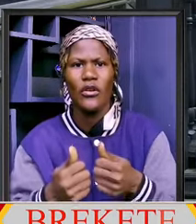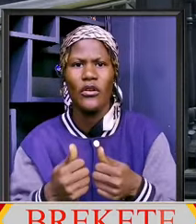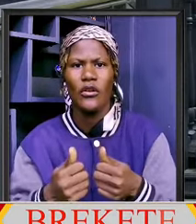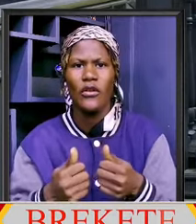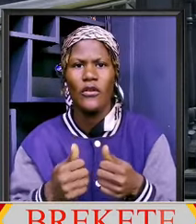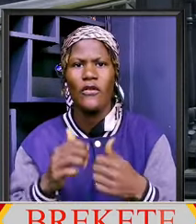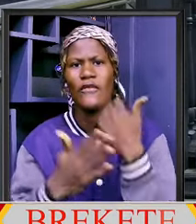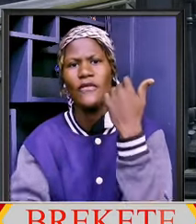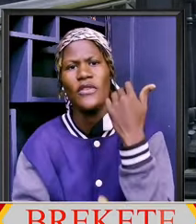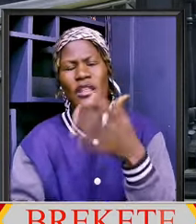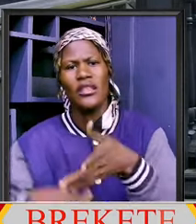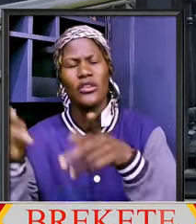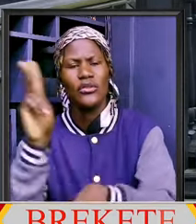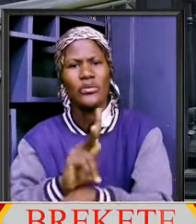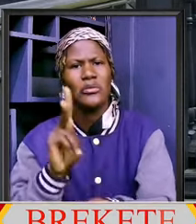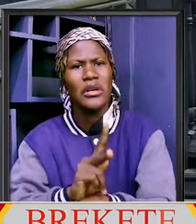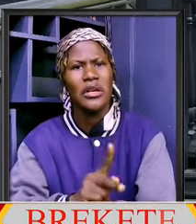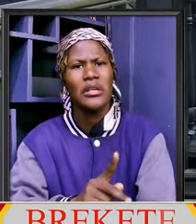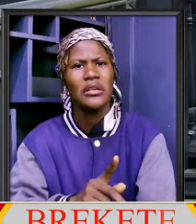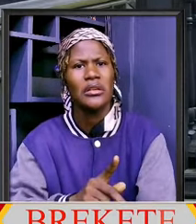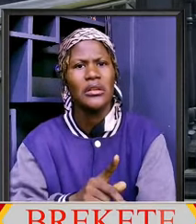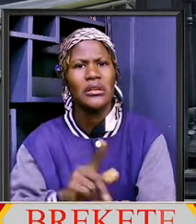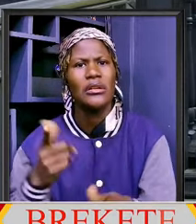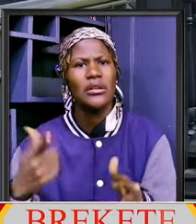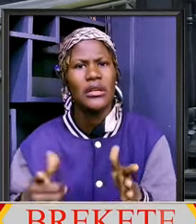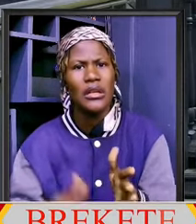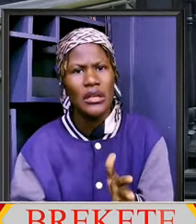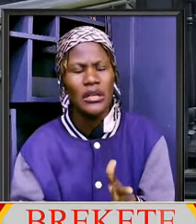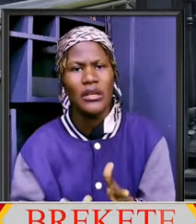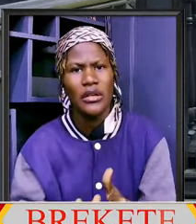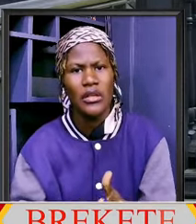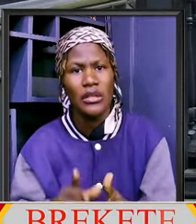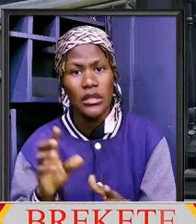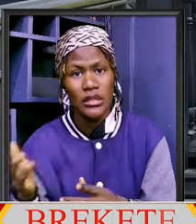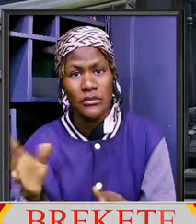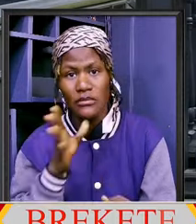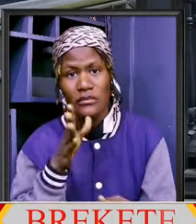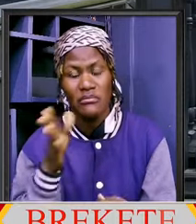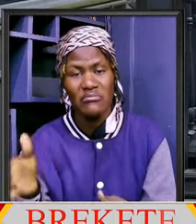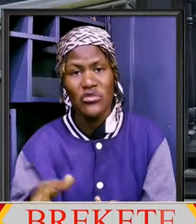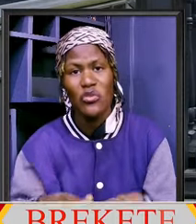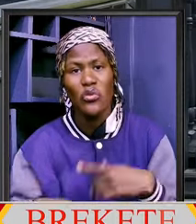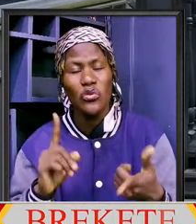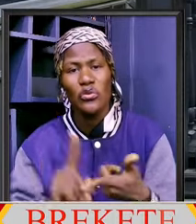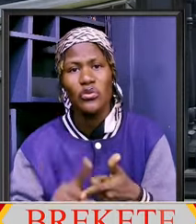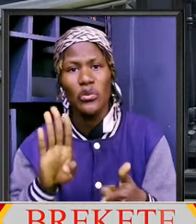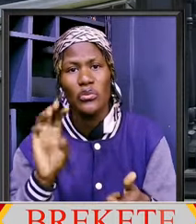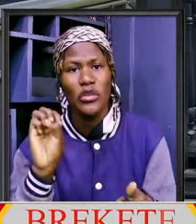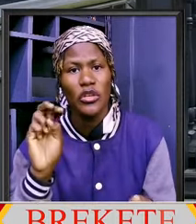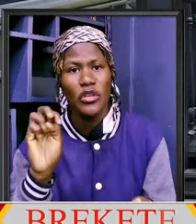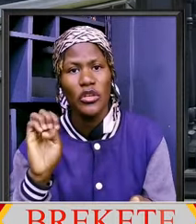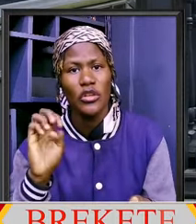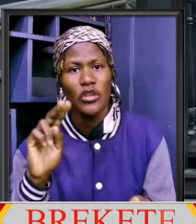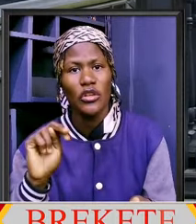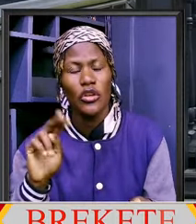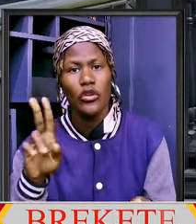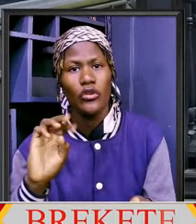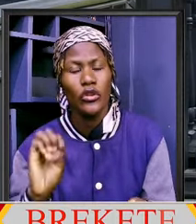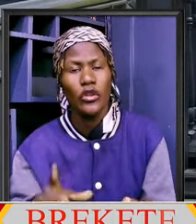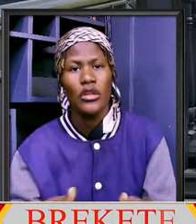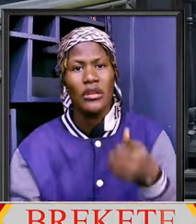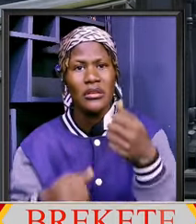She would buy, sell. Take it to Lagos. This she Mama here? To, yes, sir. She would go to Benue State. She would get a chunk